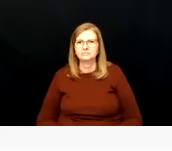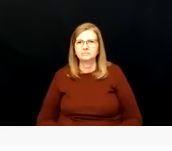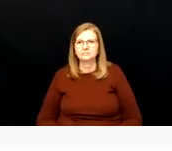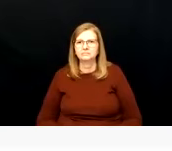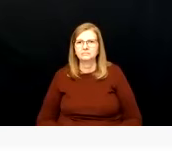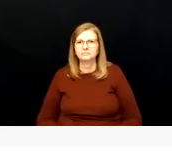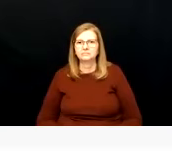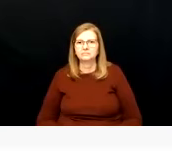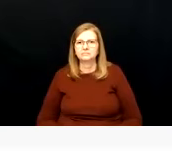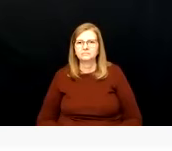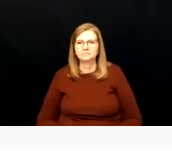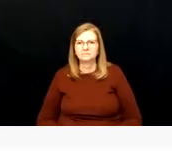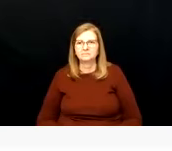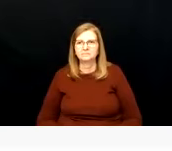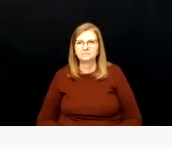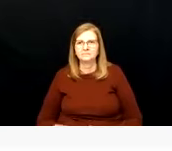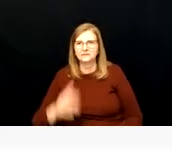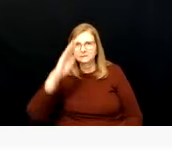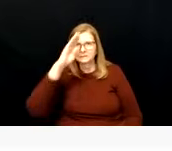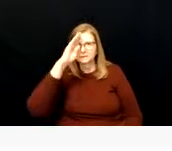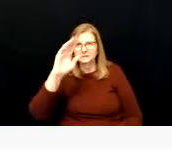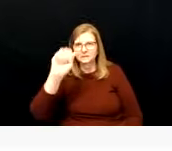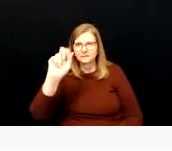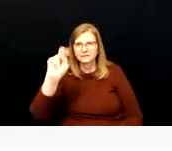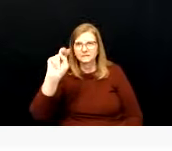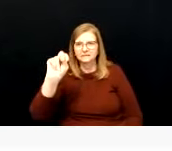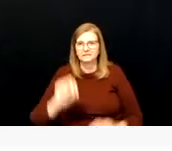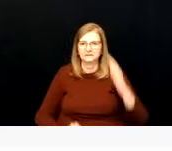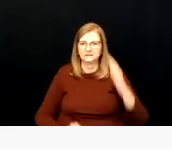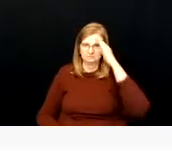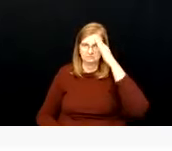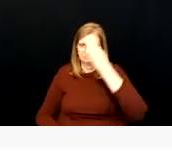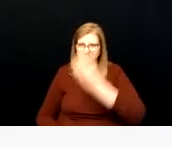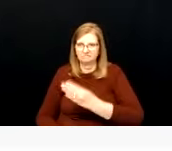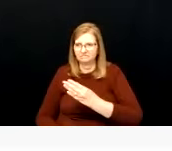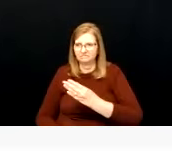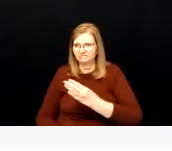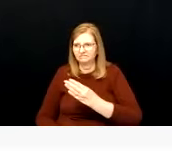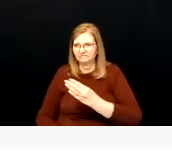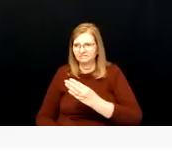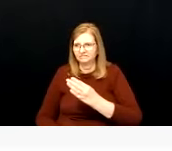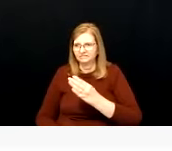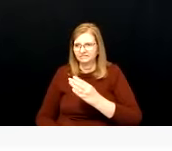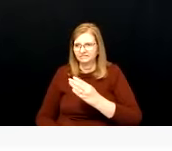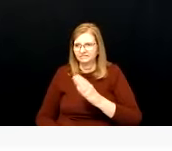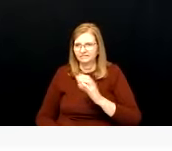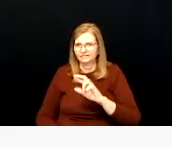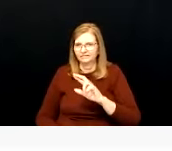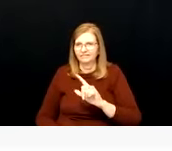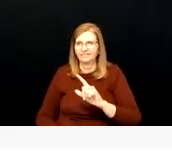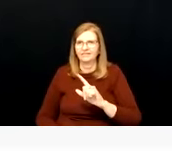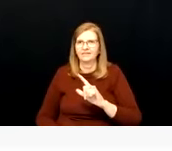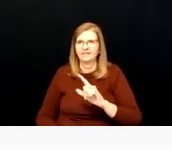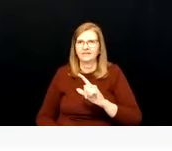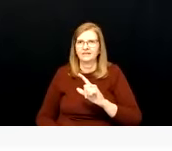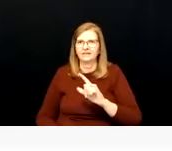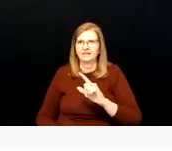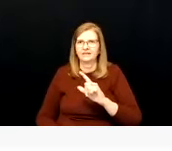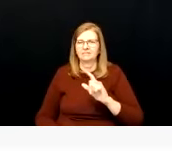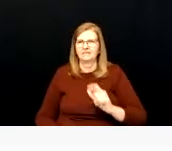Hi, Ann. Hey, how are you, Carl? I'm fine. I wanted to send